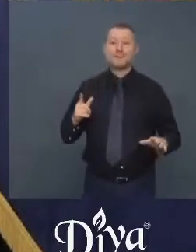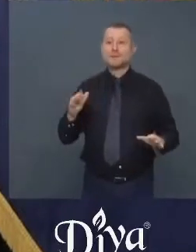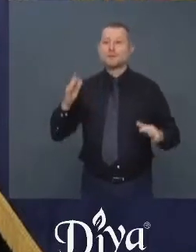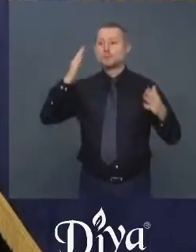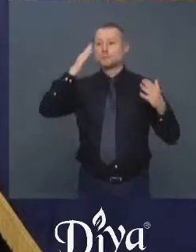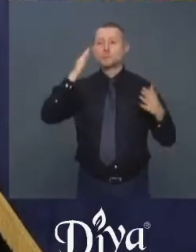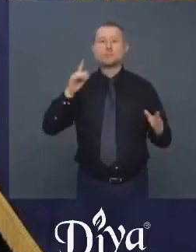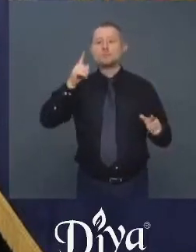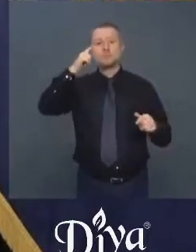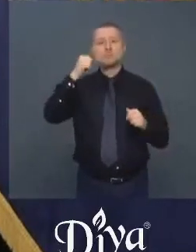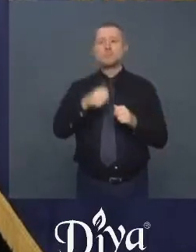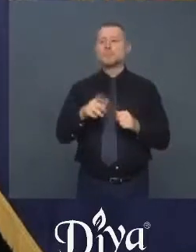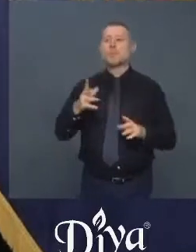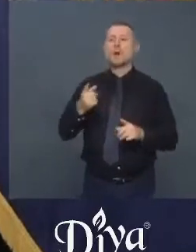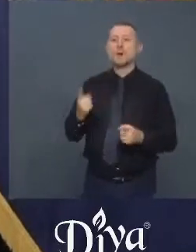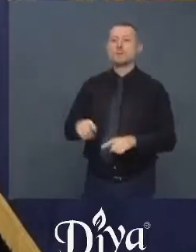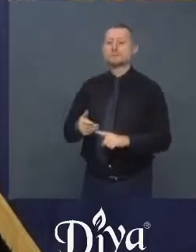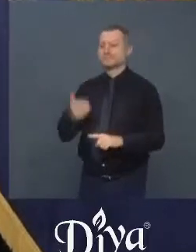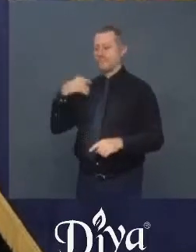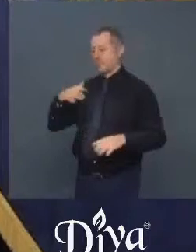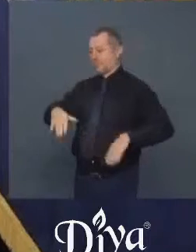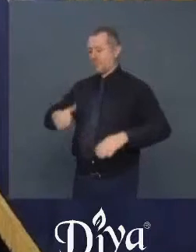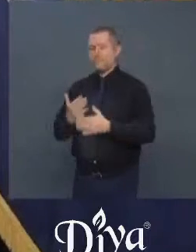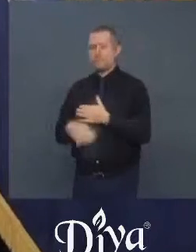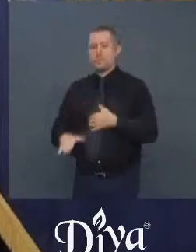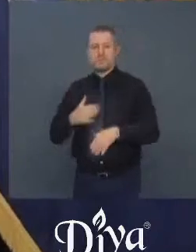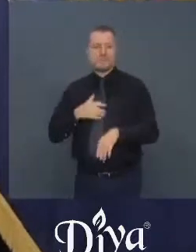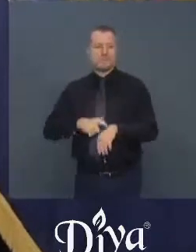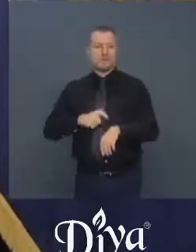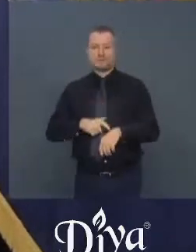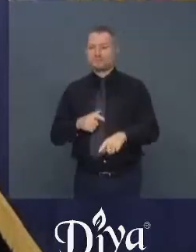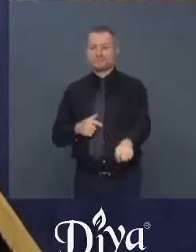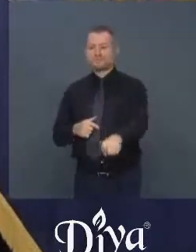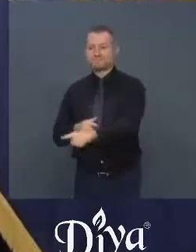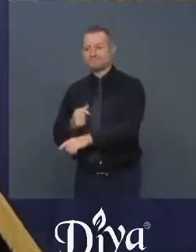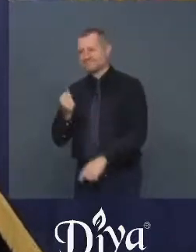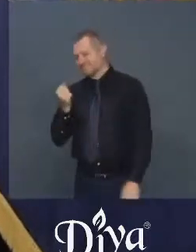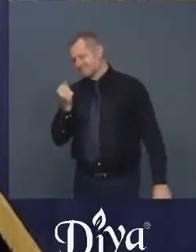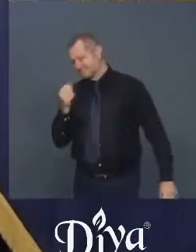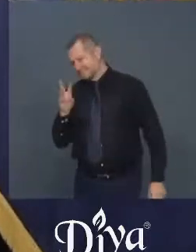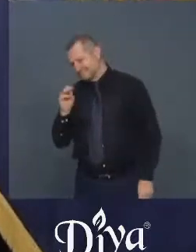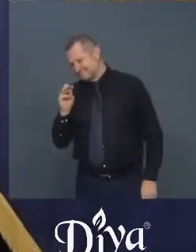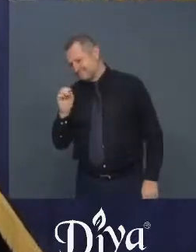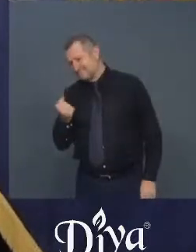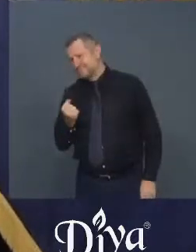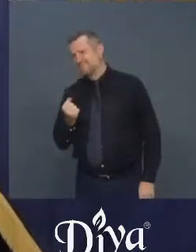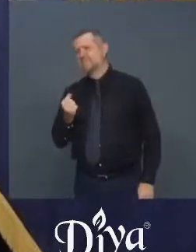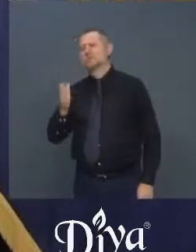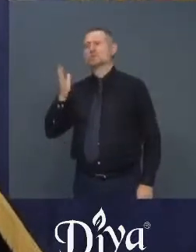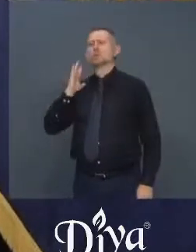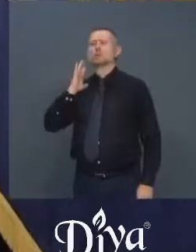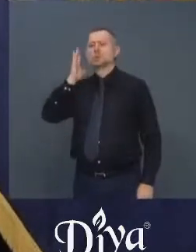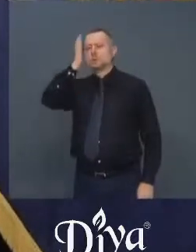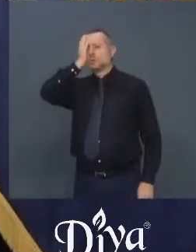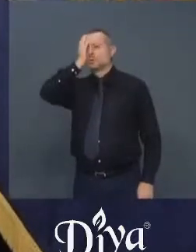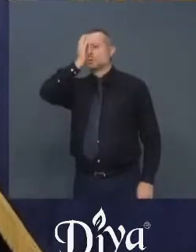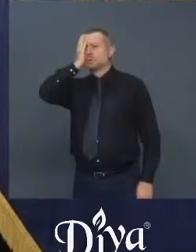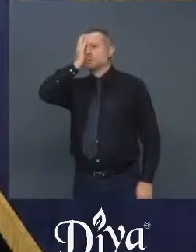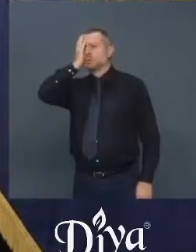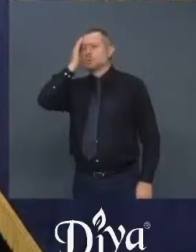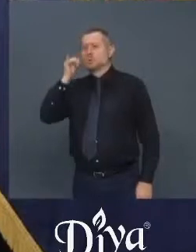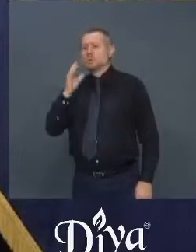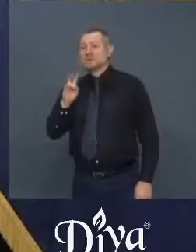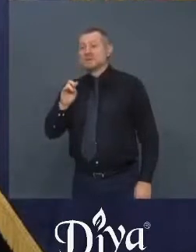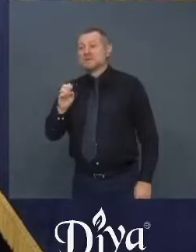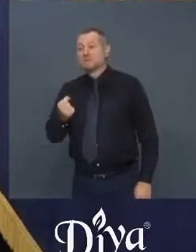was like because you weren't born, some of you, in the 60s when it was really bad, and the